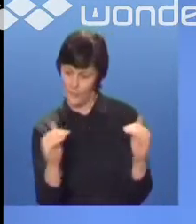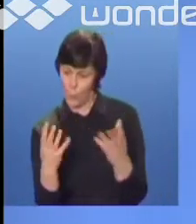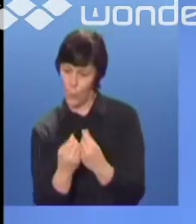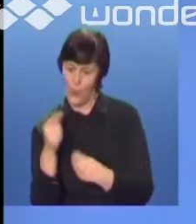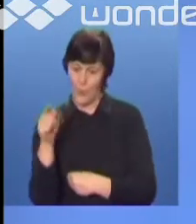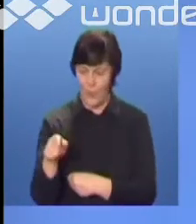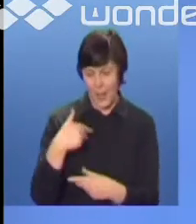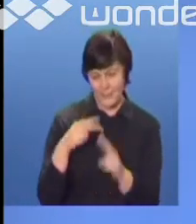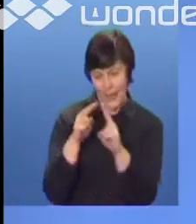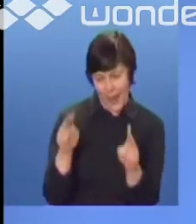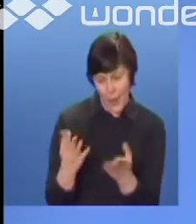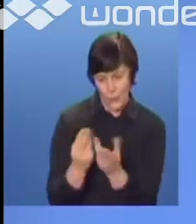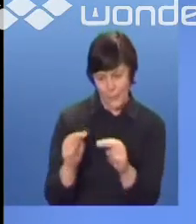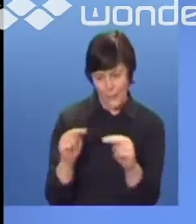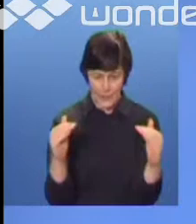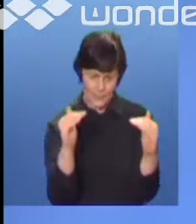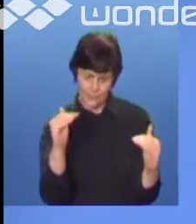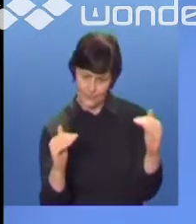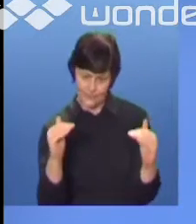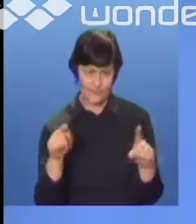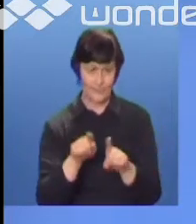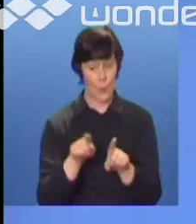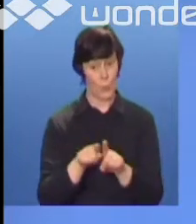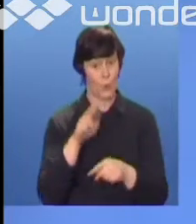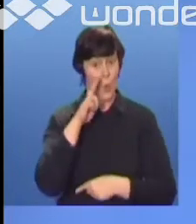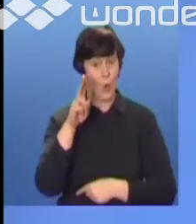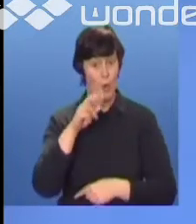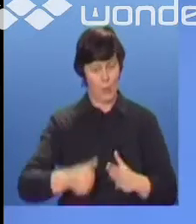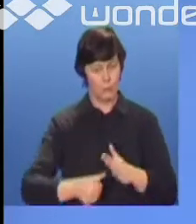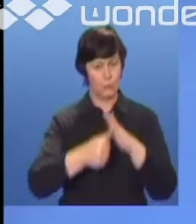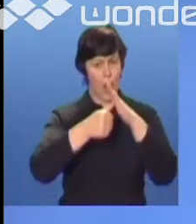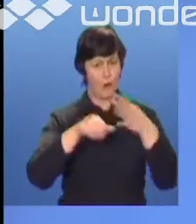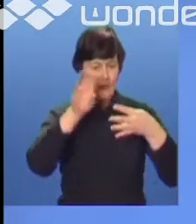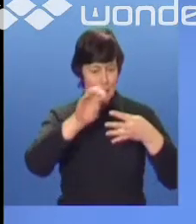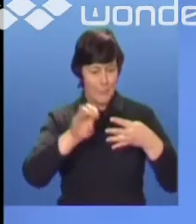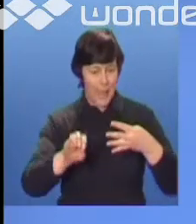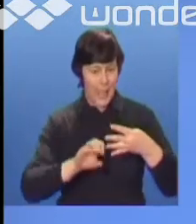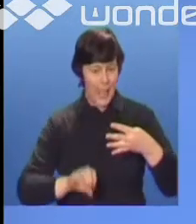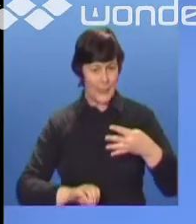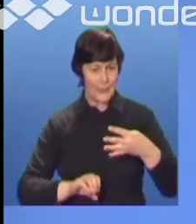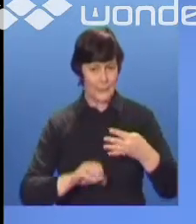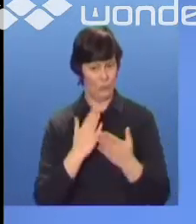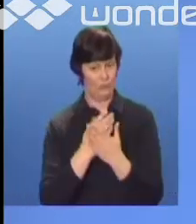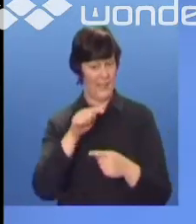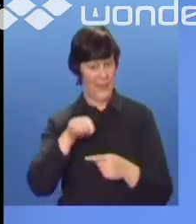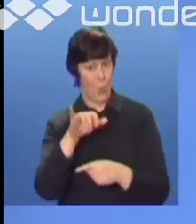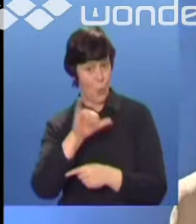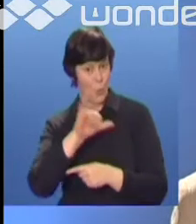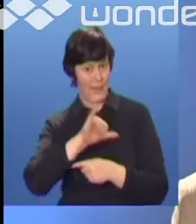in relation to each property and which priority band the member belongs to, which will be determined by their personal